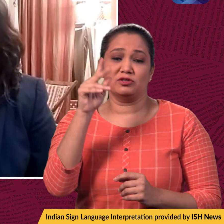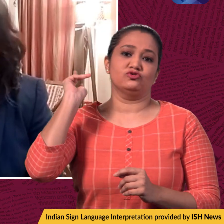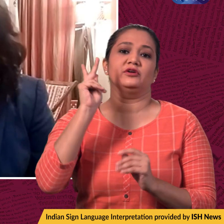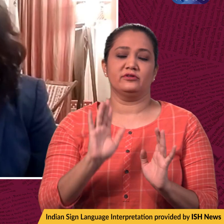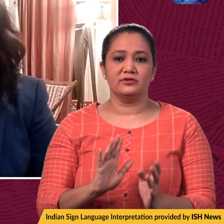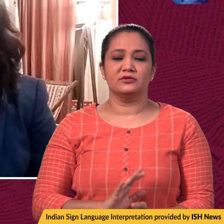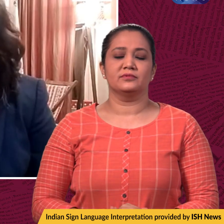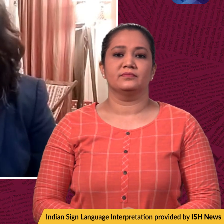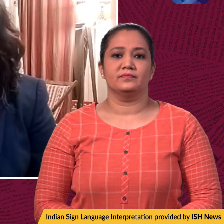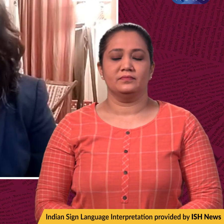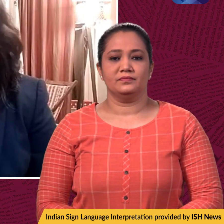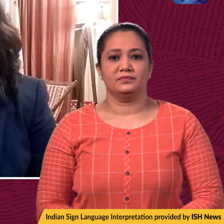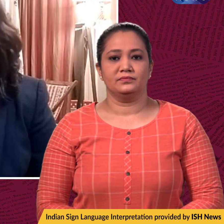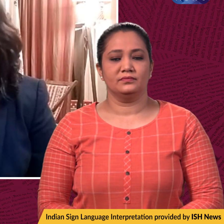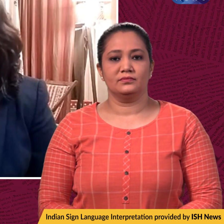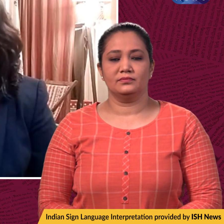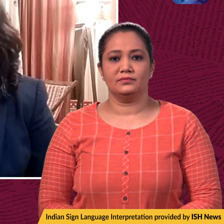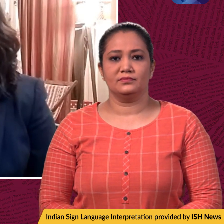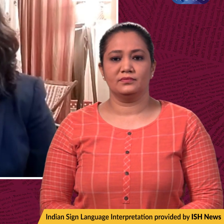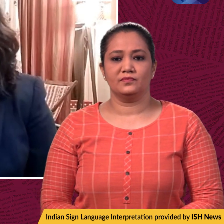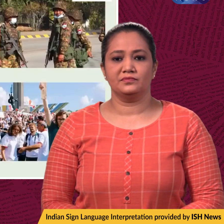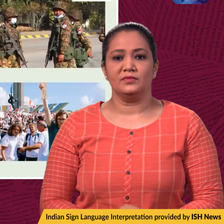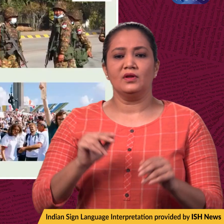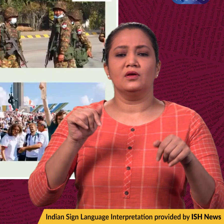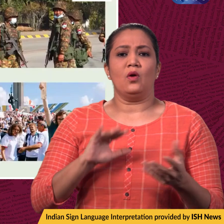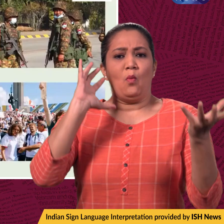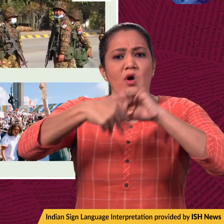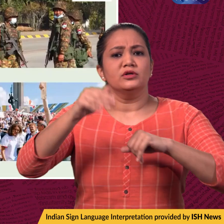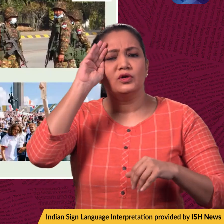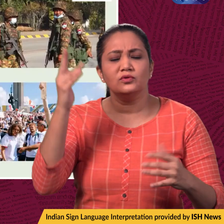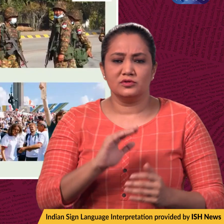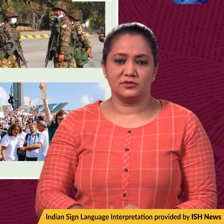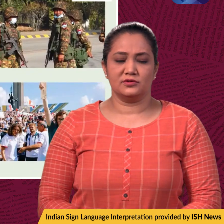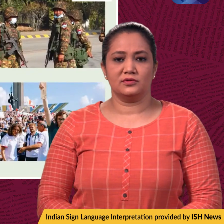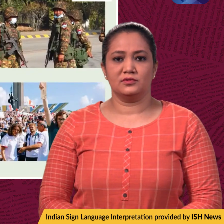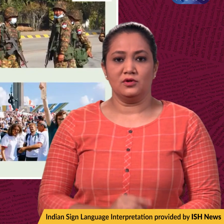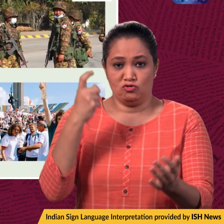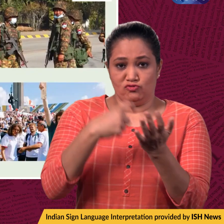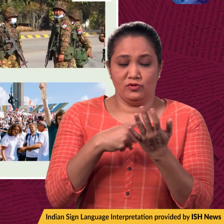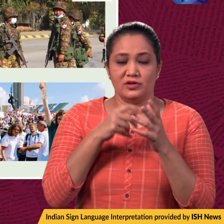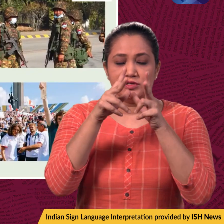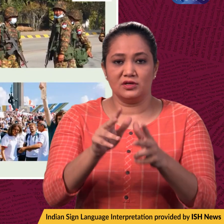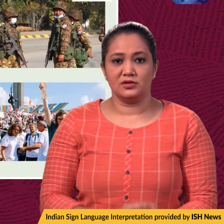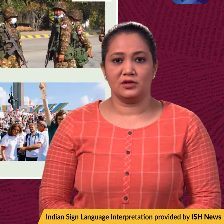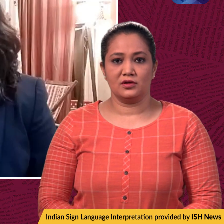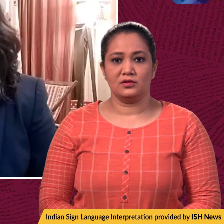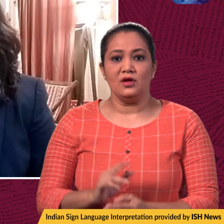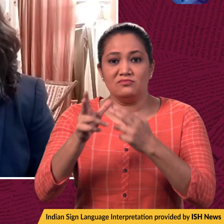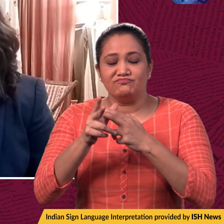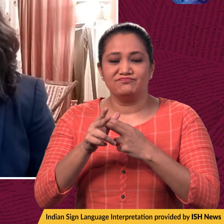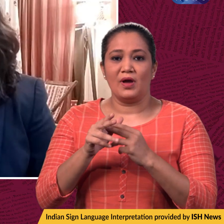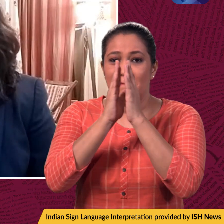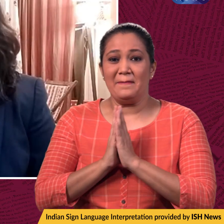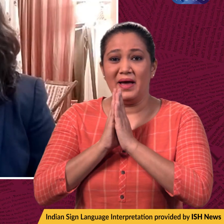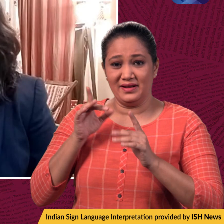$54.20 per share. Moving on to international news, according to Reuters, a court in